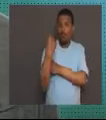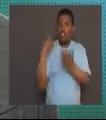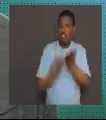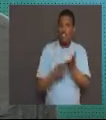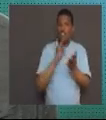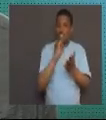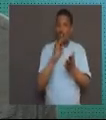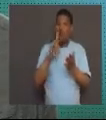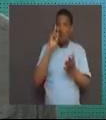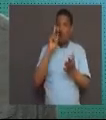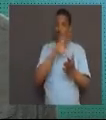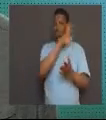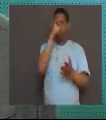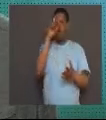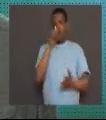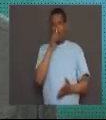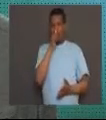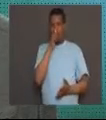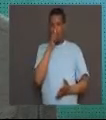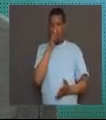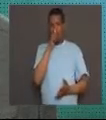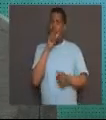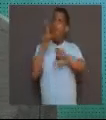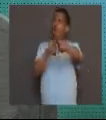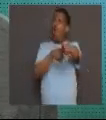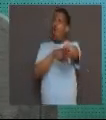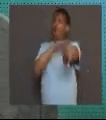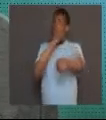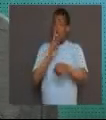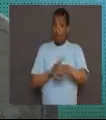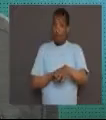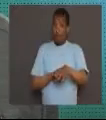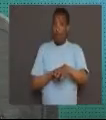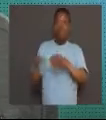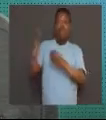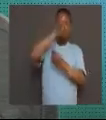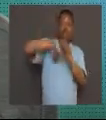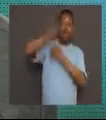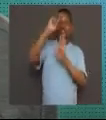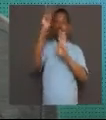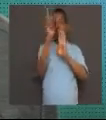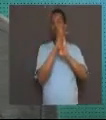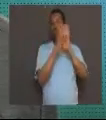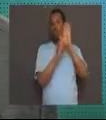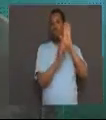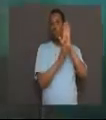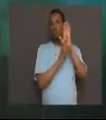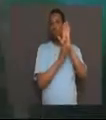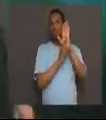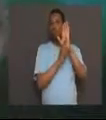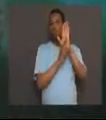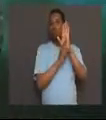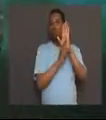This is one of Ethiopia's long-term environmental policies.